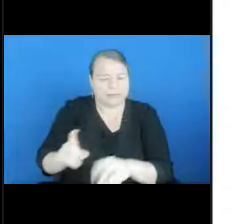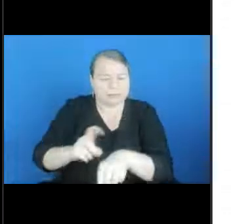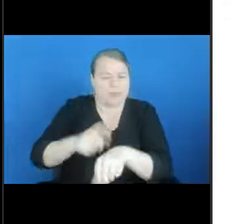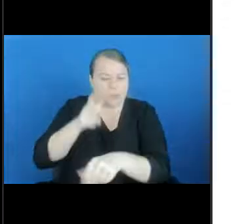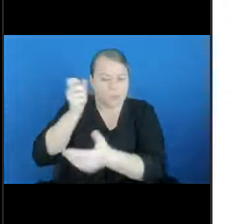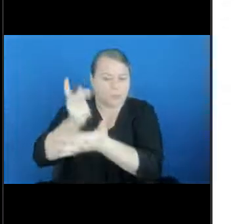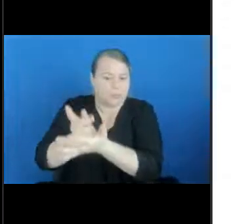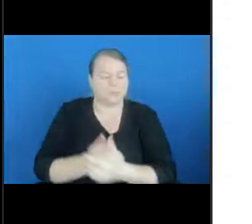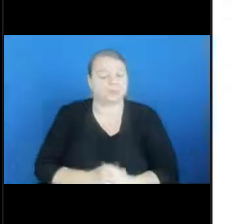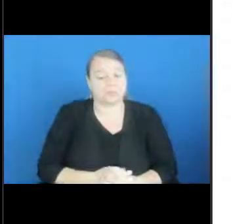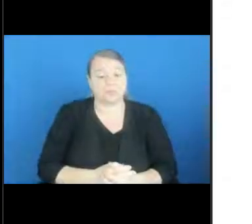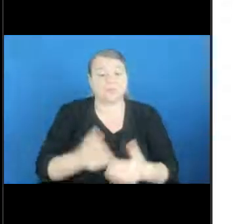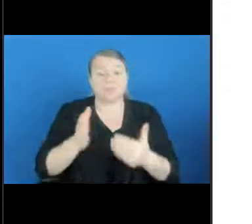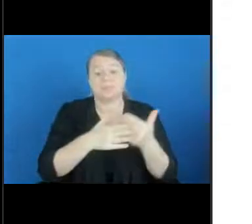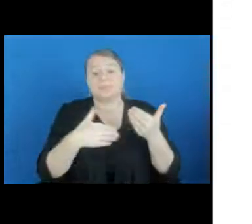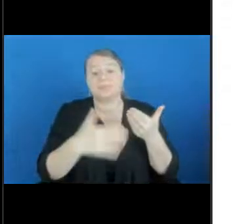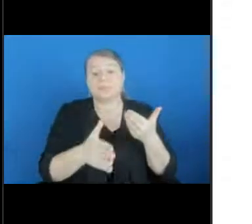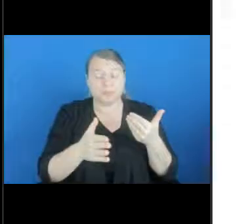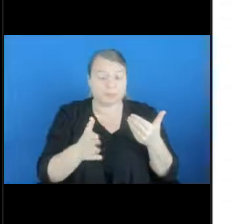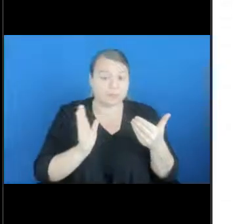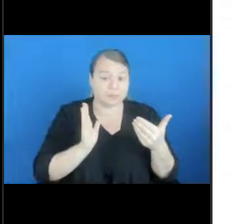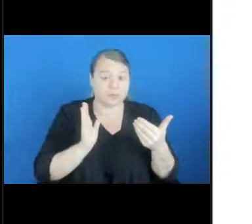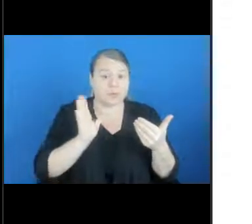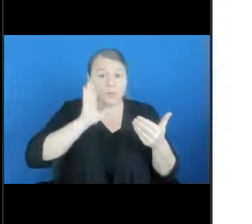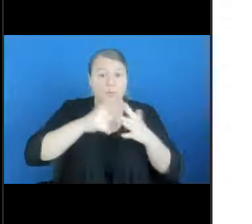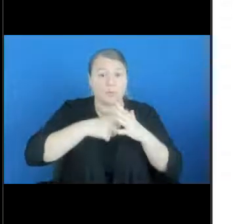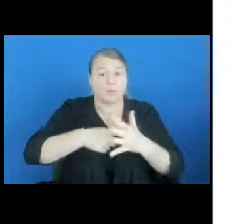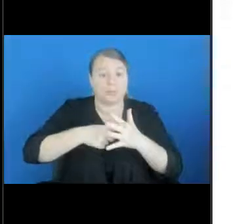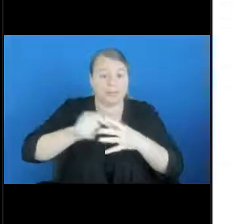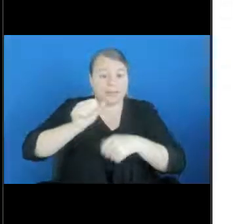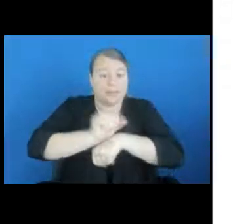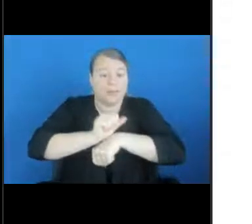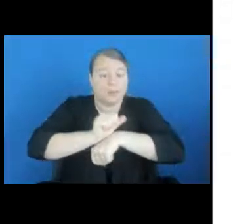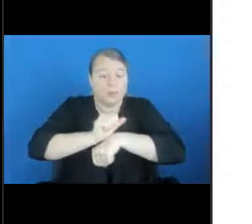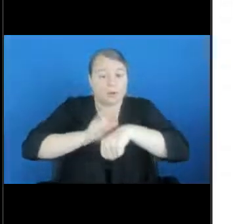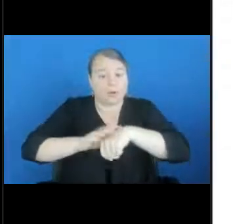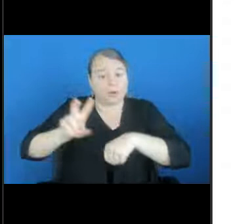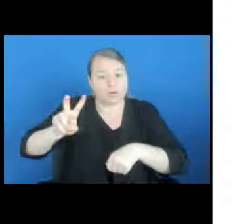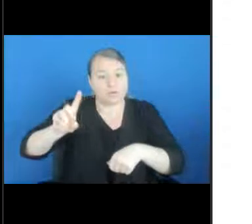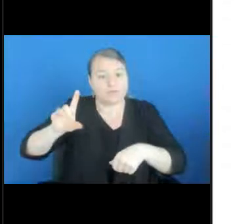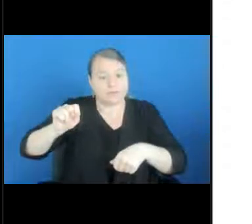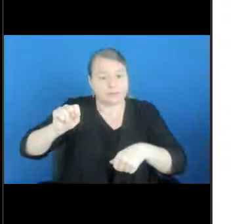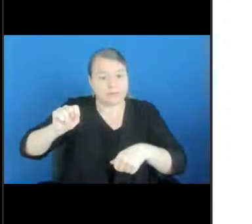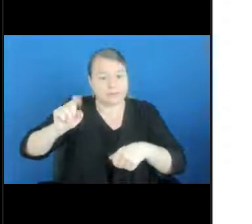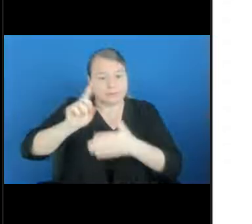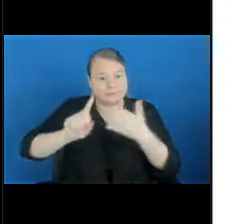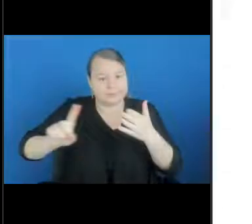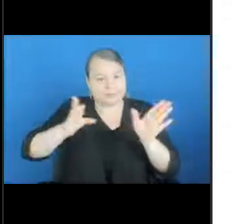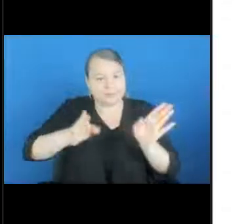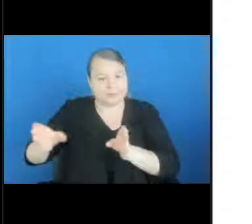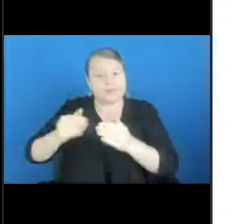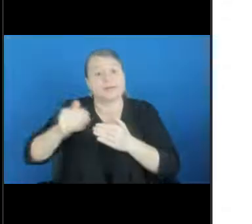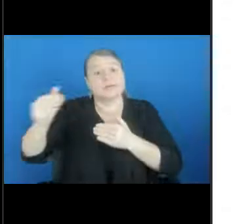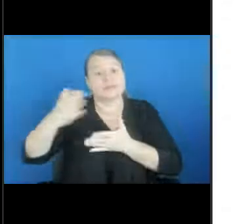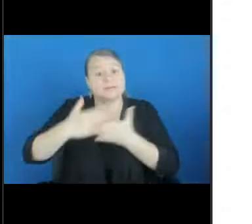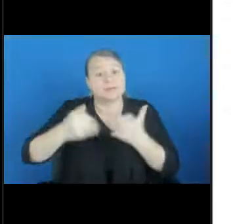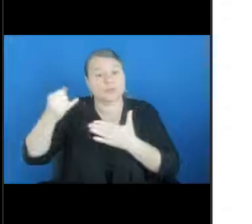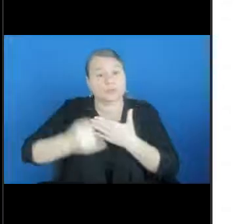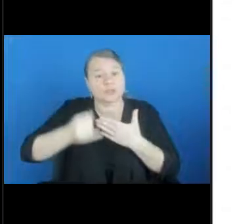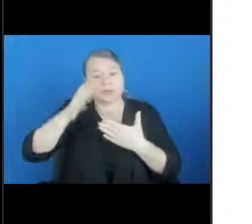After that, we will begin work on the detailed design plans. And then the next phase of the project will be